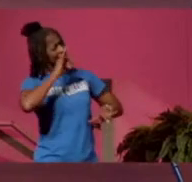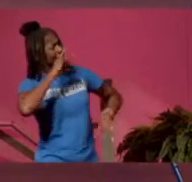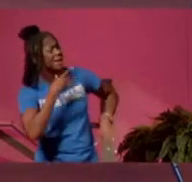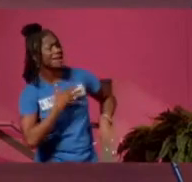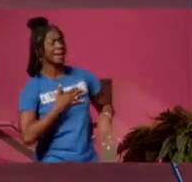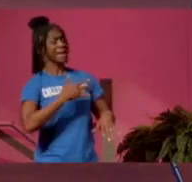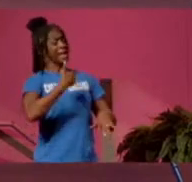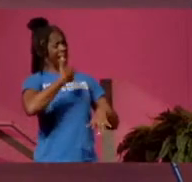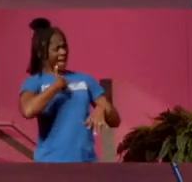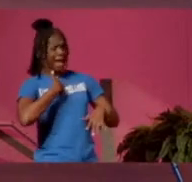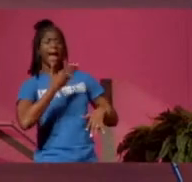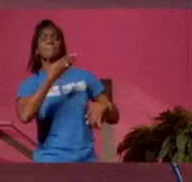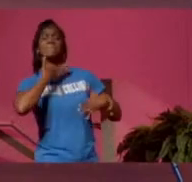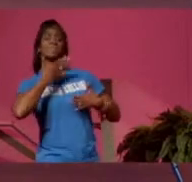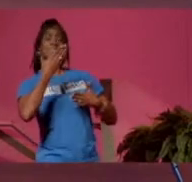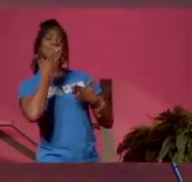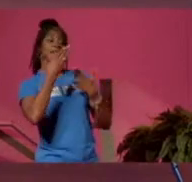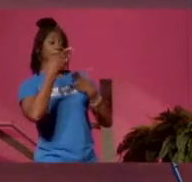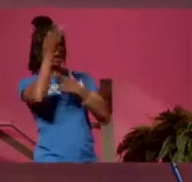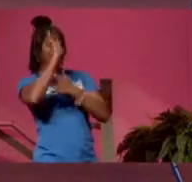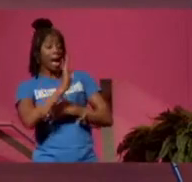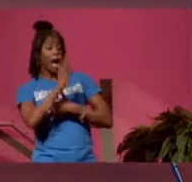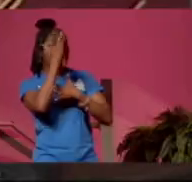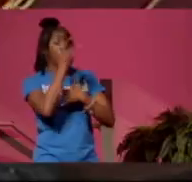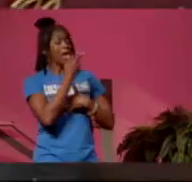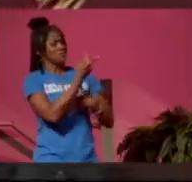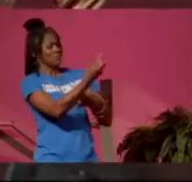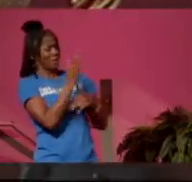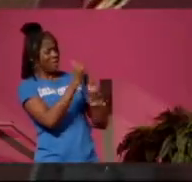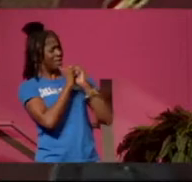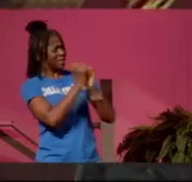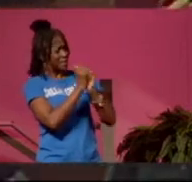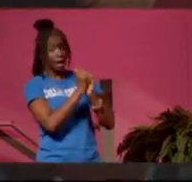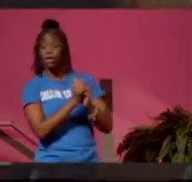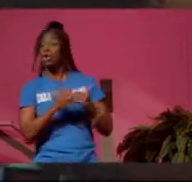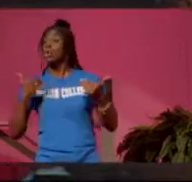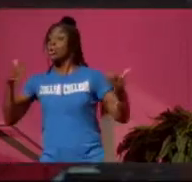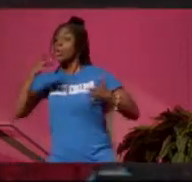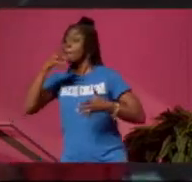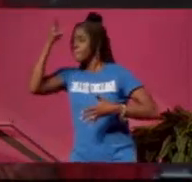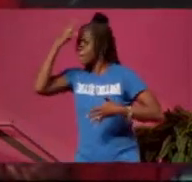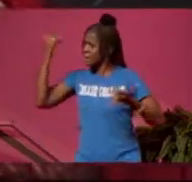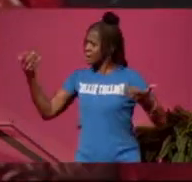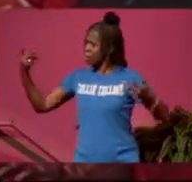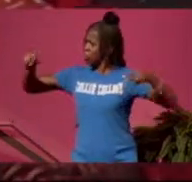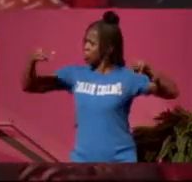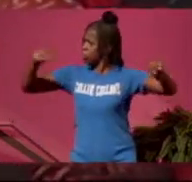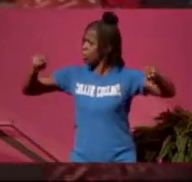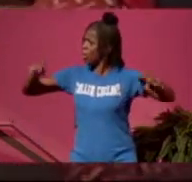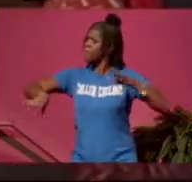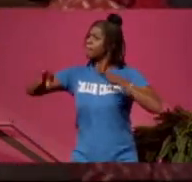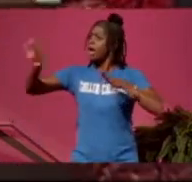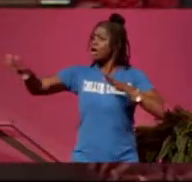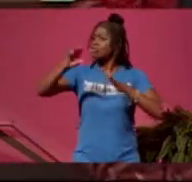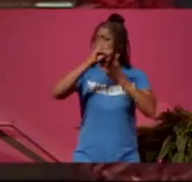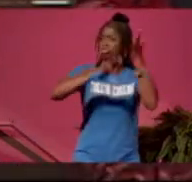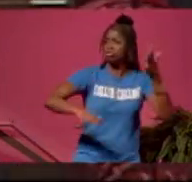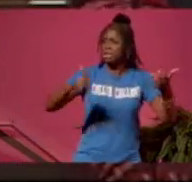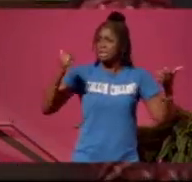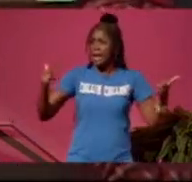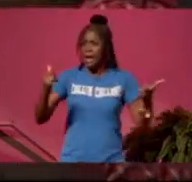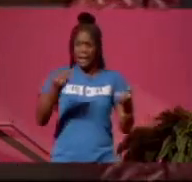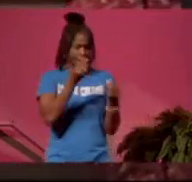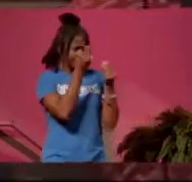I'm happy that God put you in my life. Go to where they are. That's a word of deliverance right